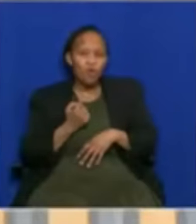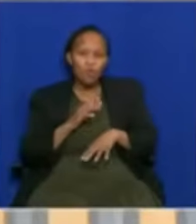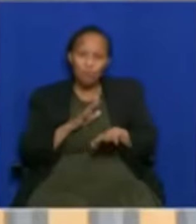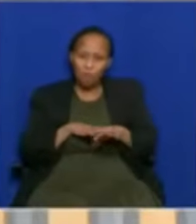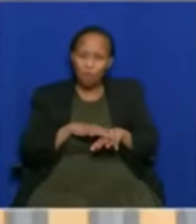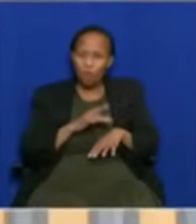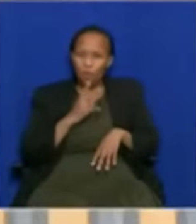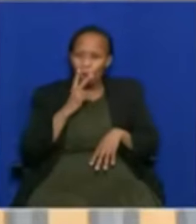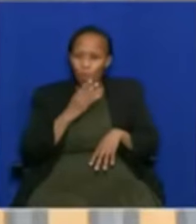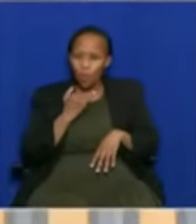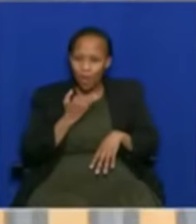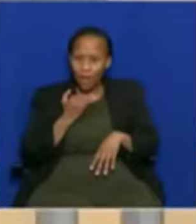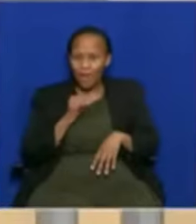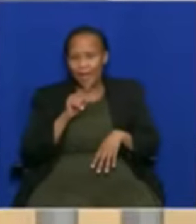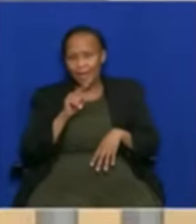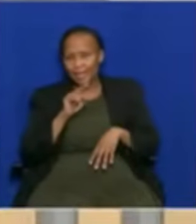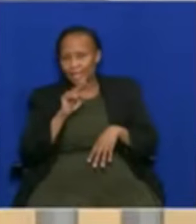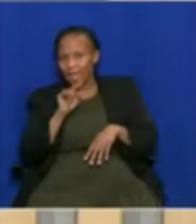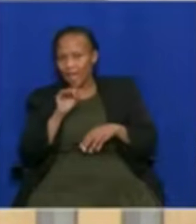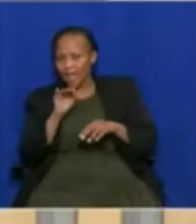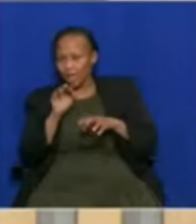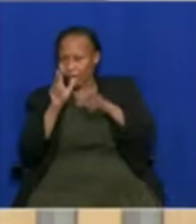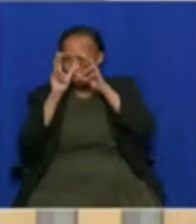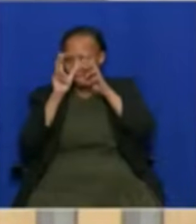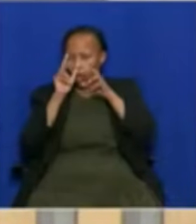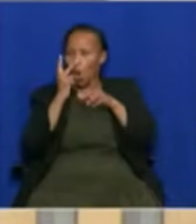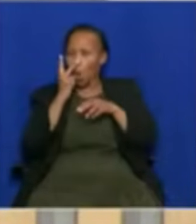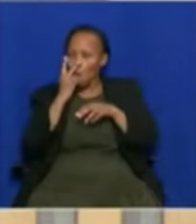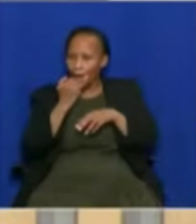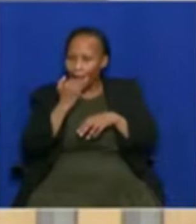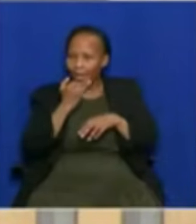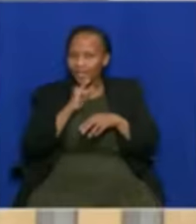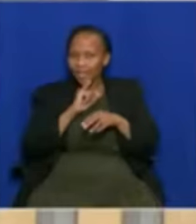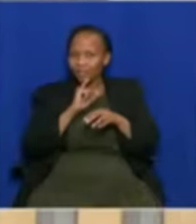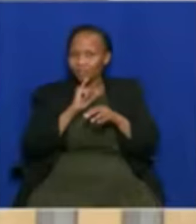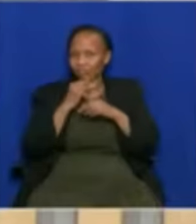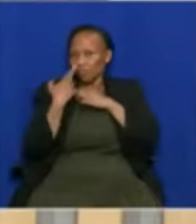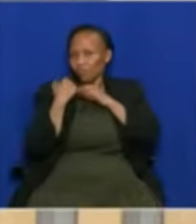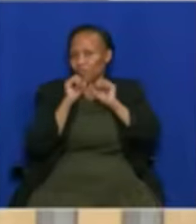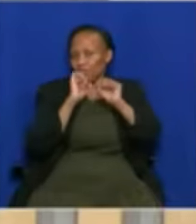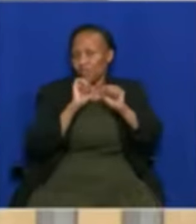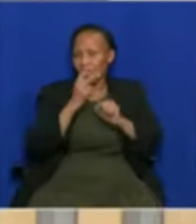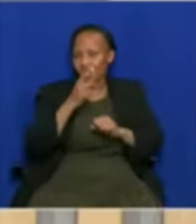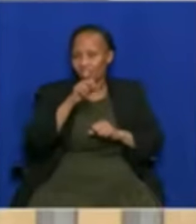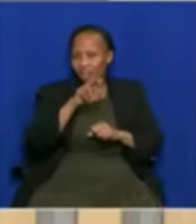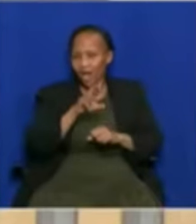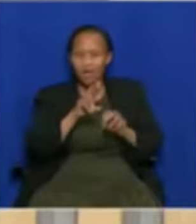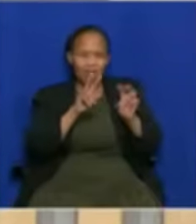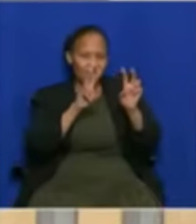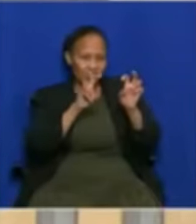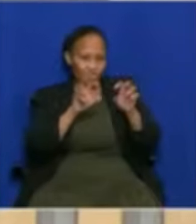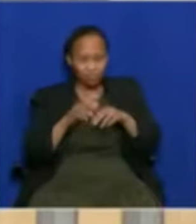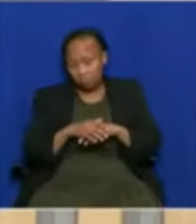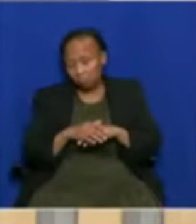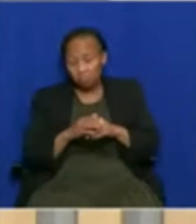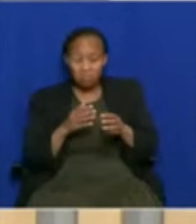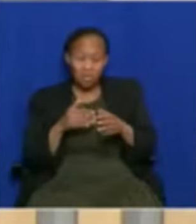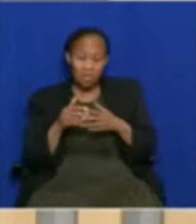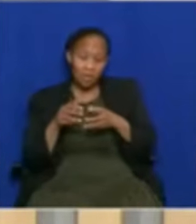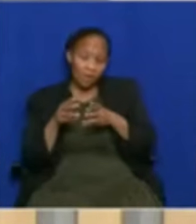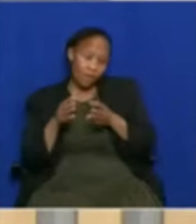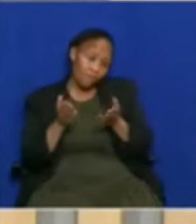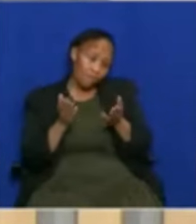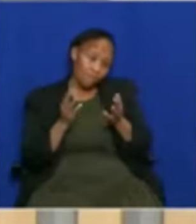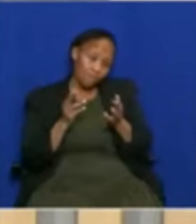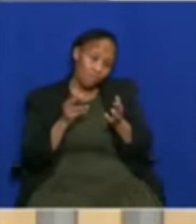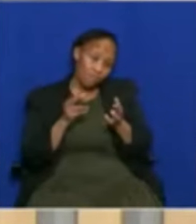matter. Please respond to Commissioner Baloyi. And meddling in an